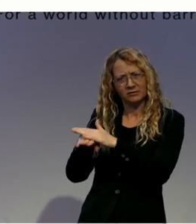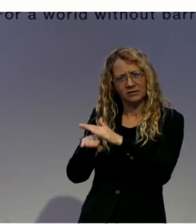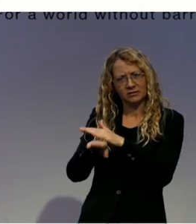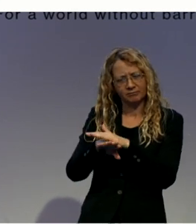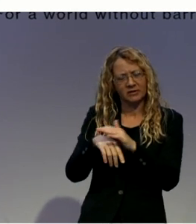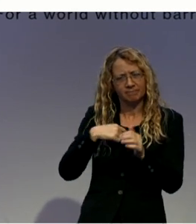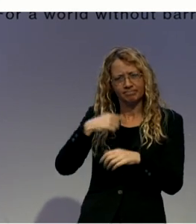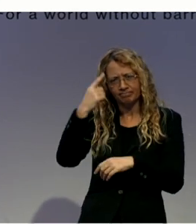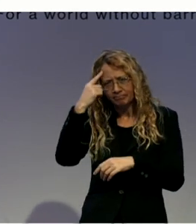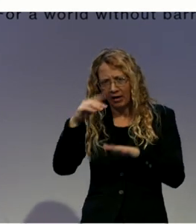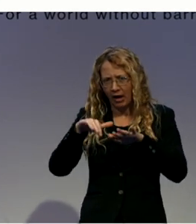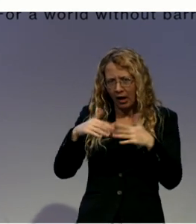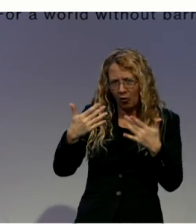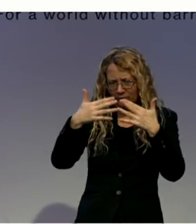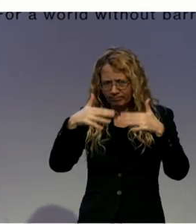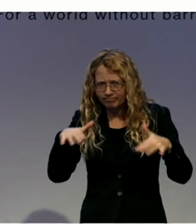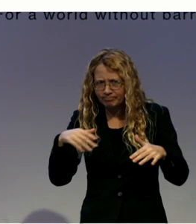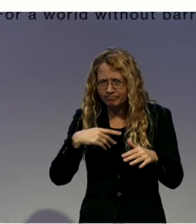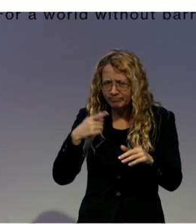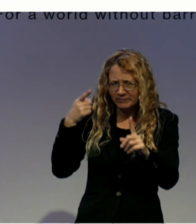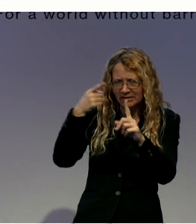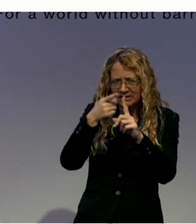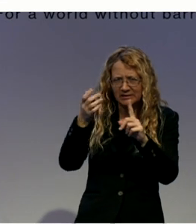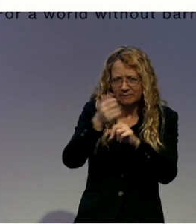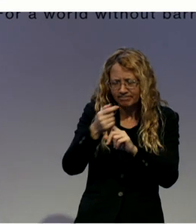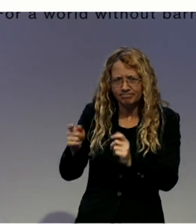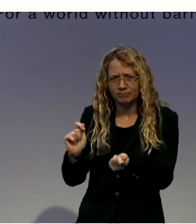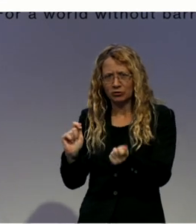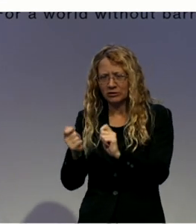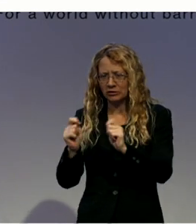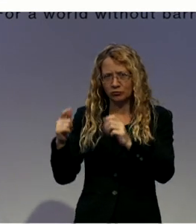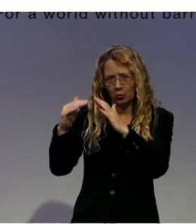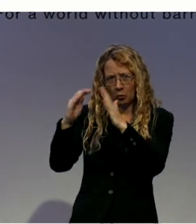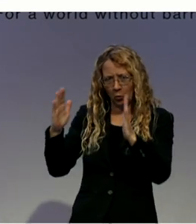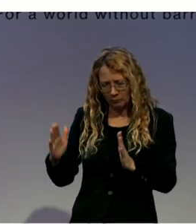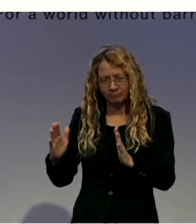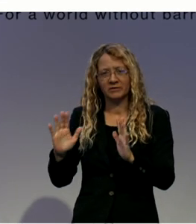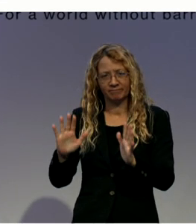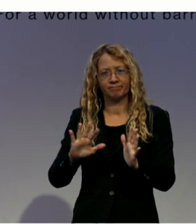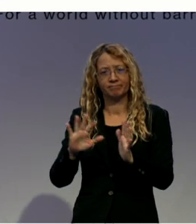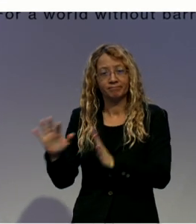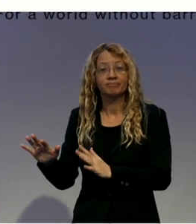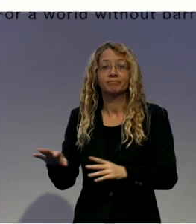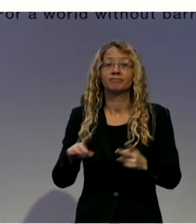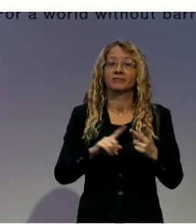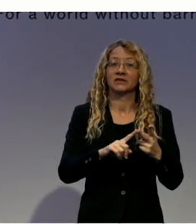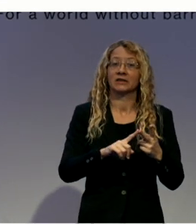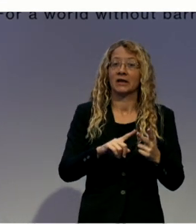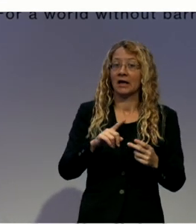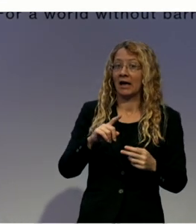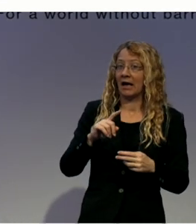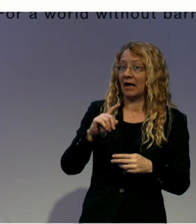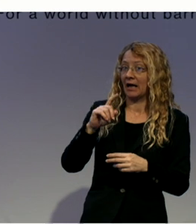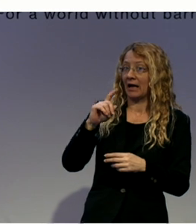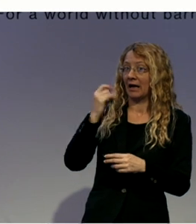end. Then we said the second step, once you are satisfied at home, you have to go out. Where are you gonna go? So